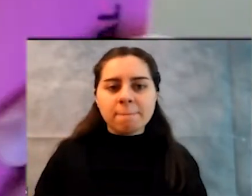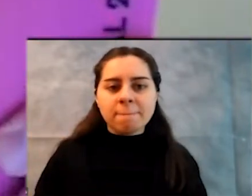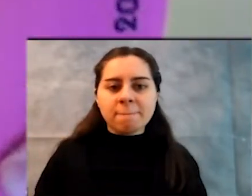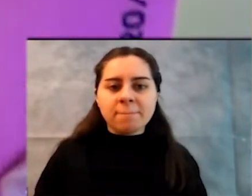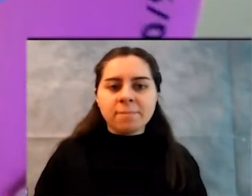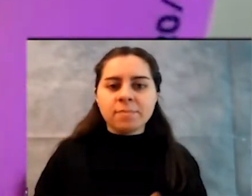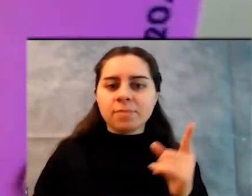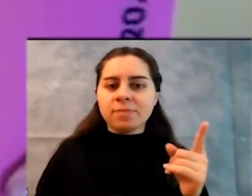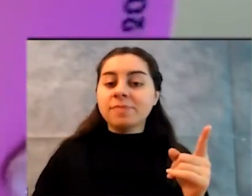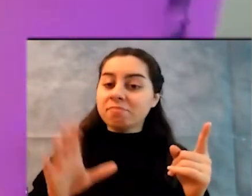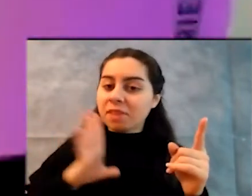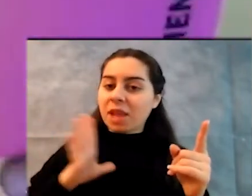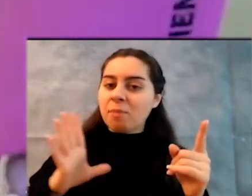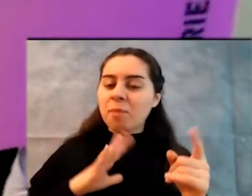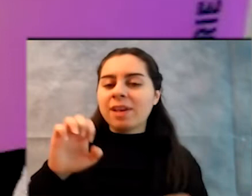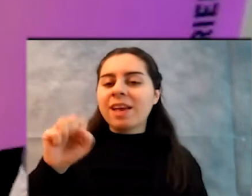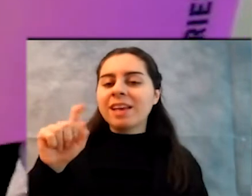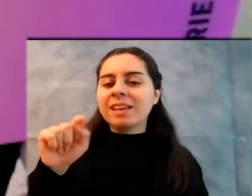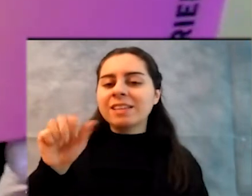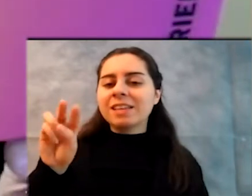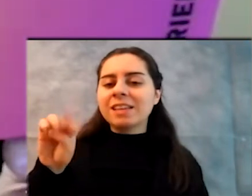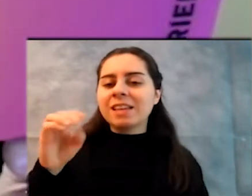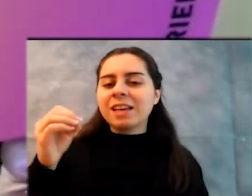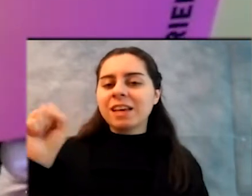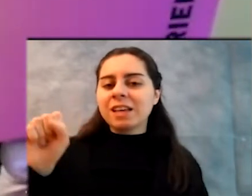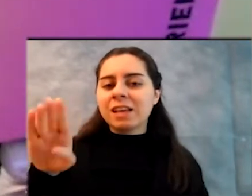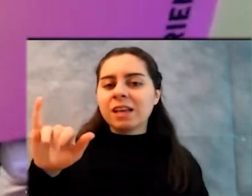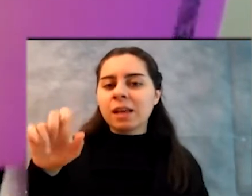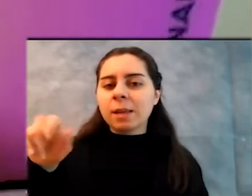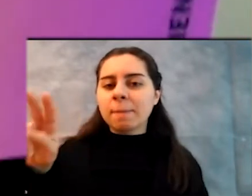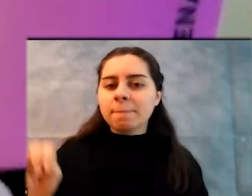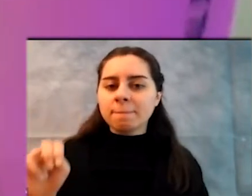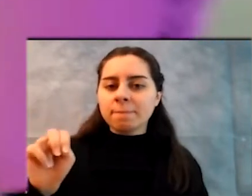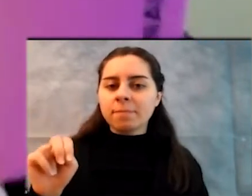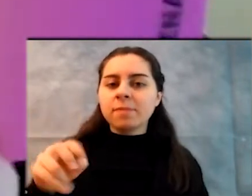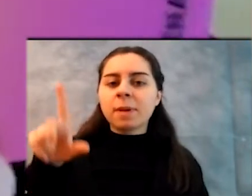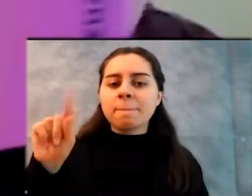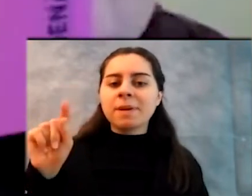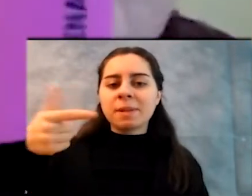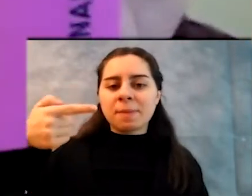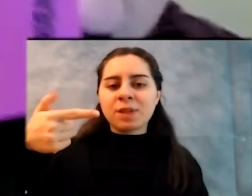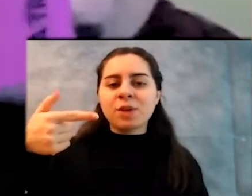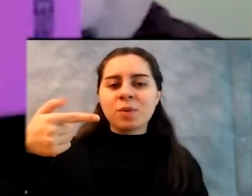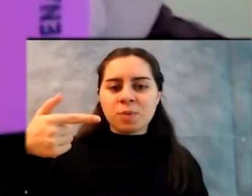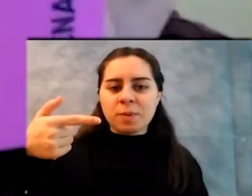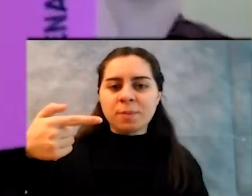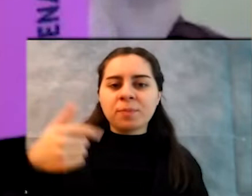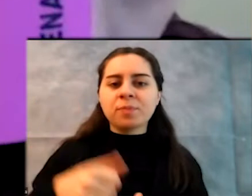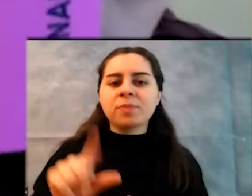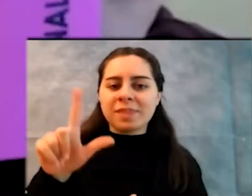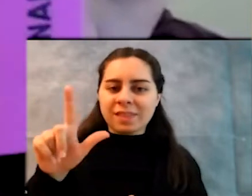This next one, Estamos Bien, La Trienal 2021. And this